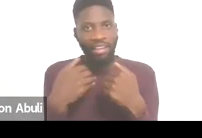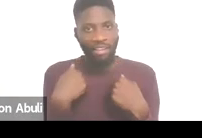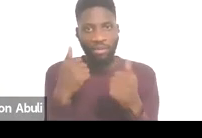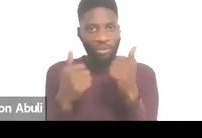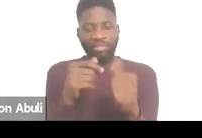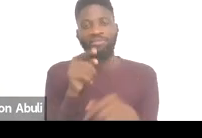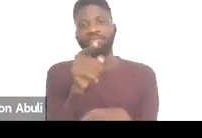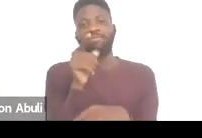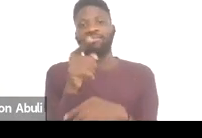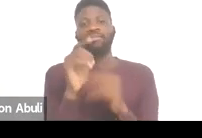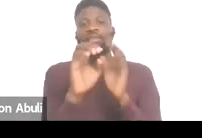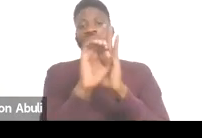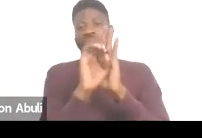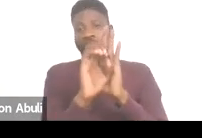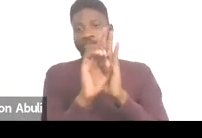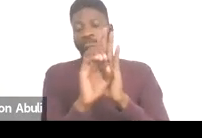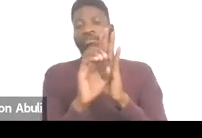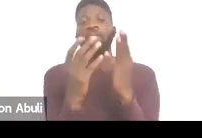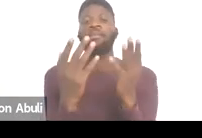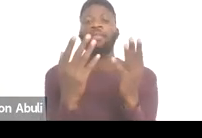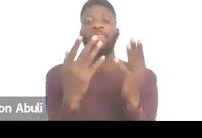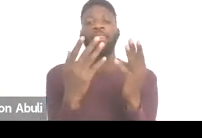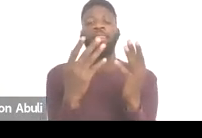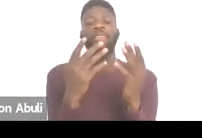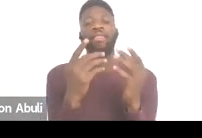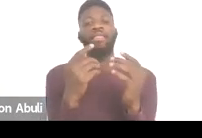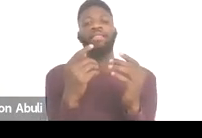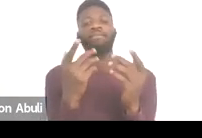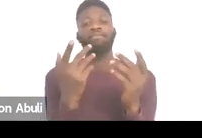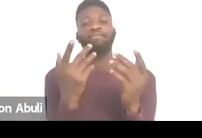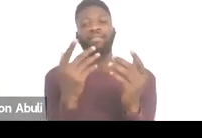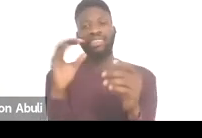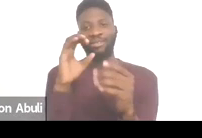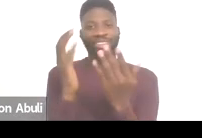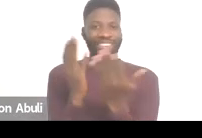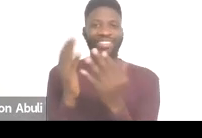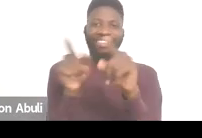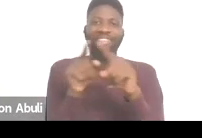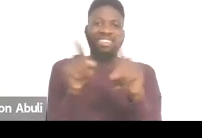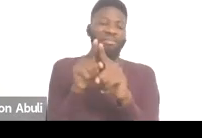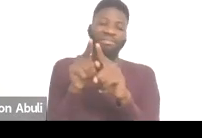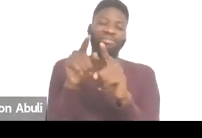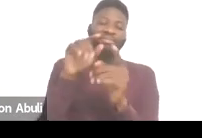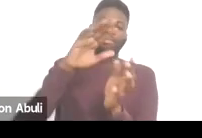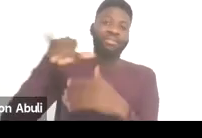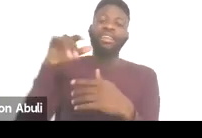For example, let me move away from customer service and get something